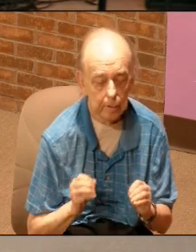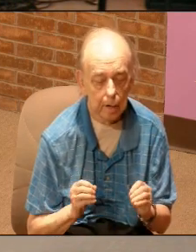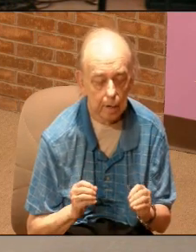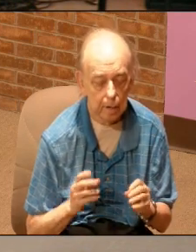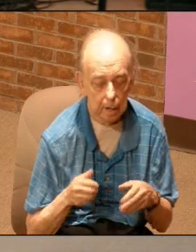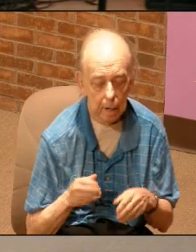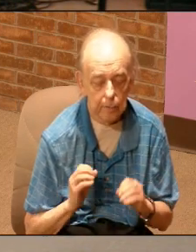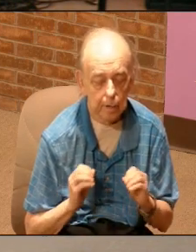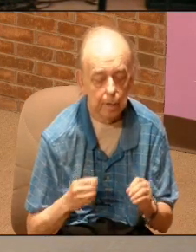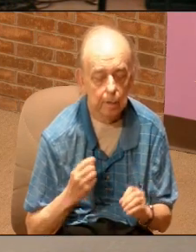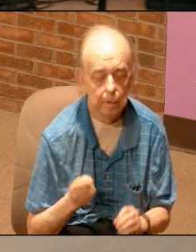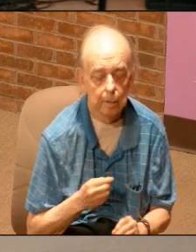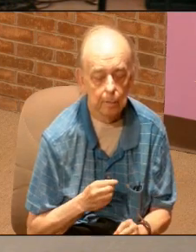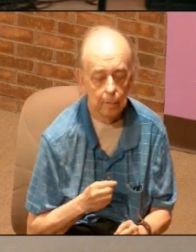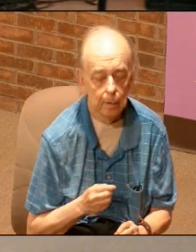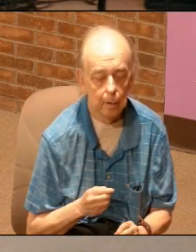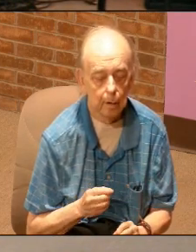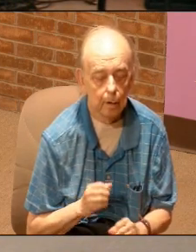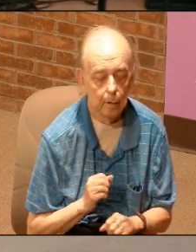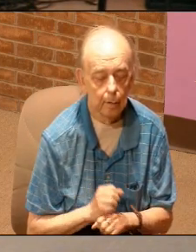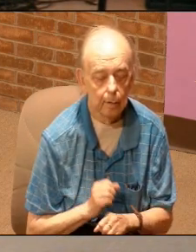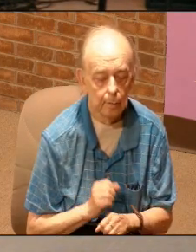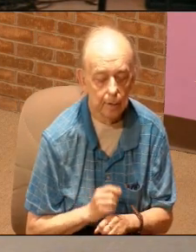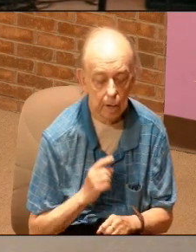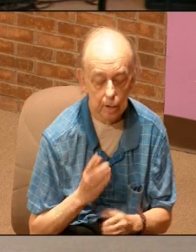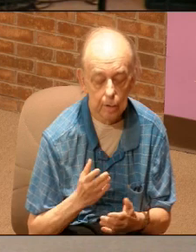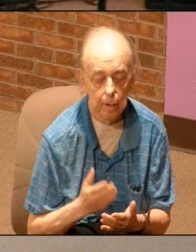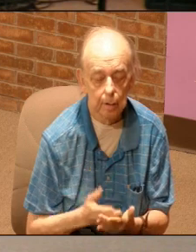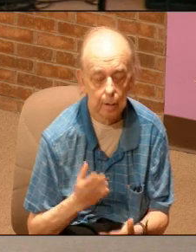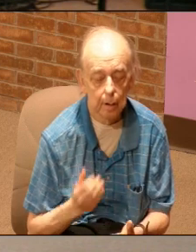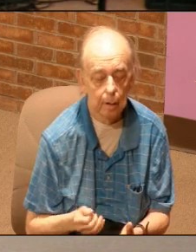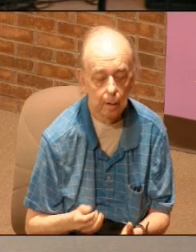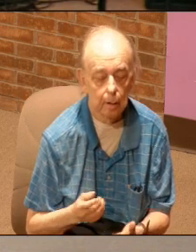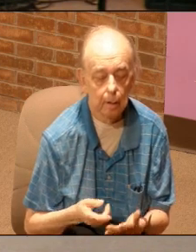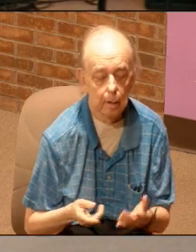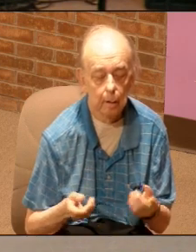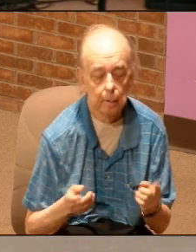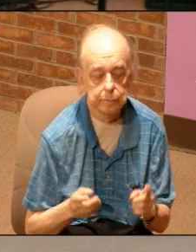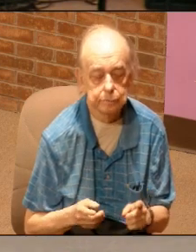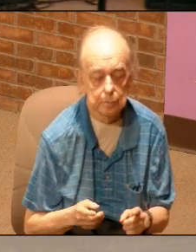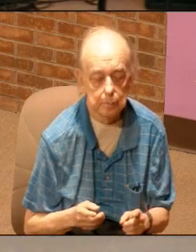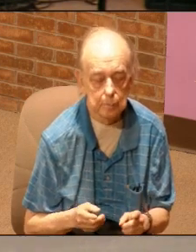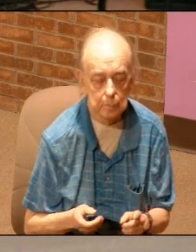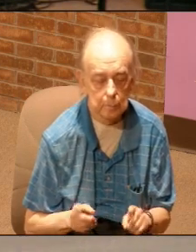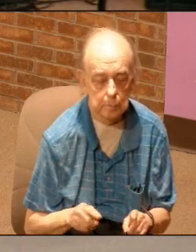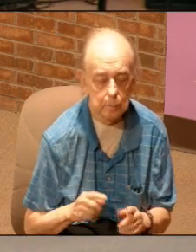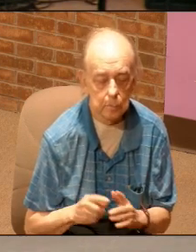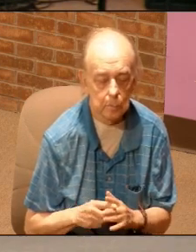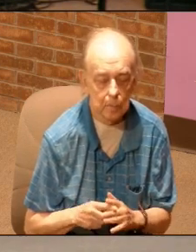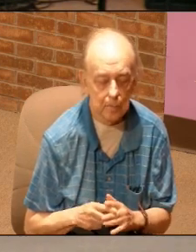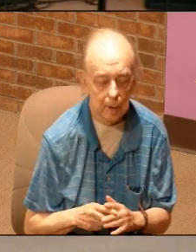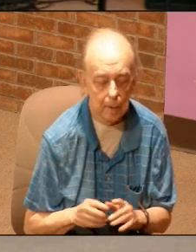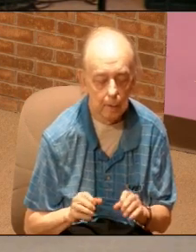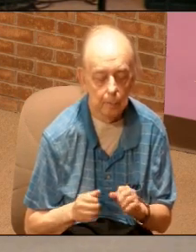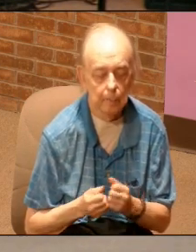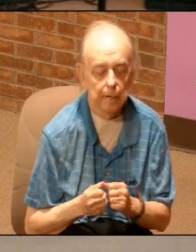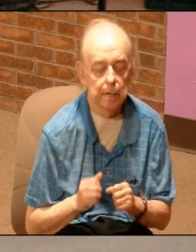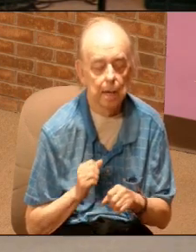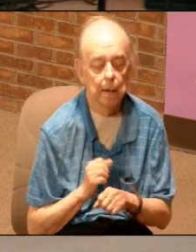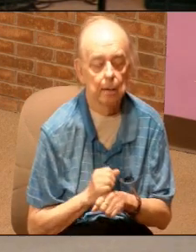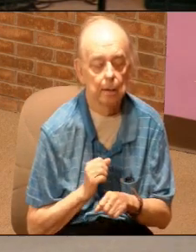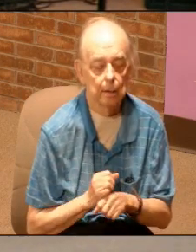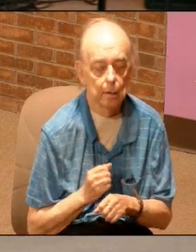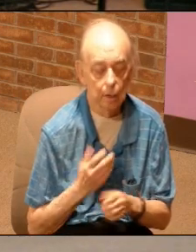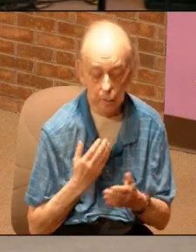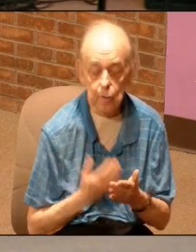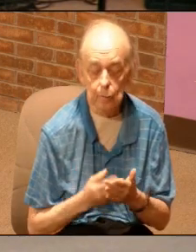all that habits are good. Because what happens is when we start forming habits,